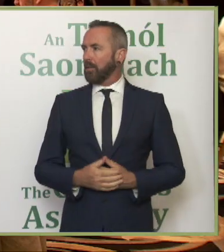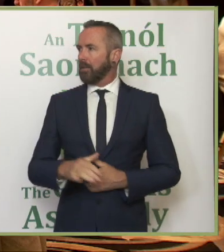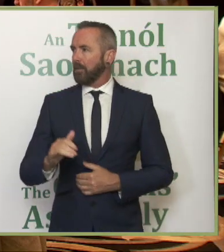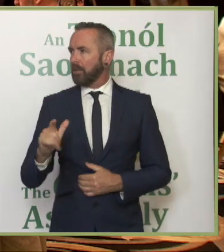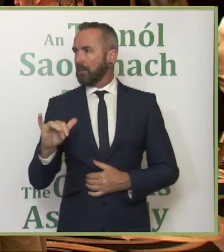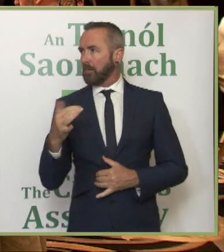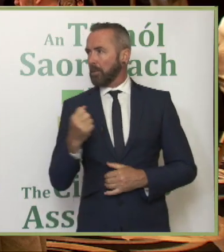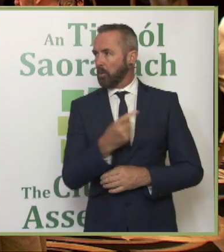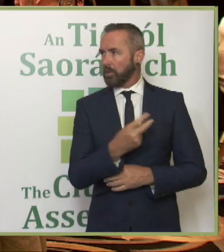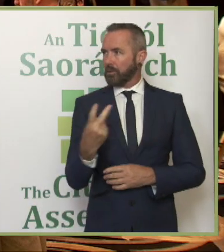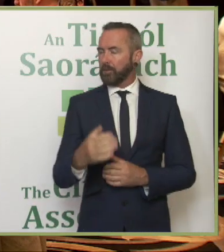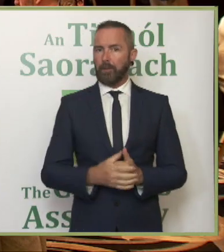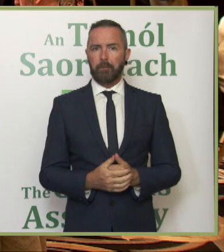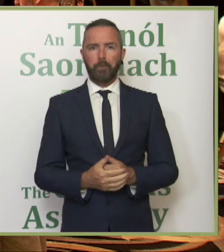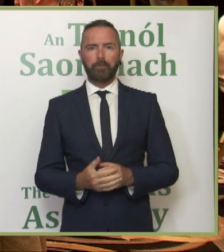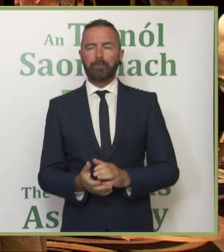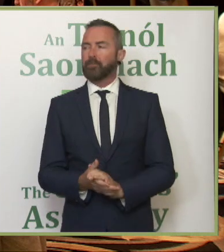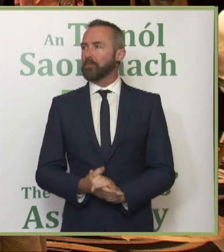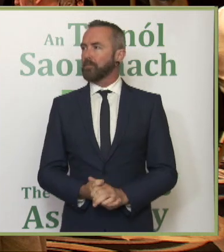two.